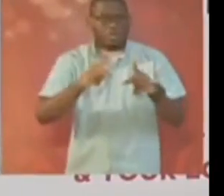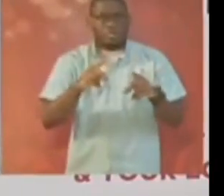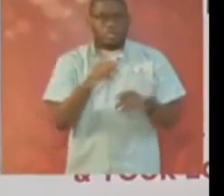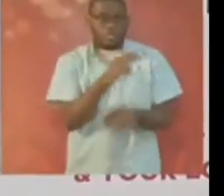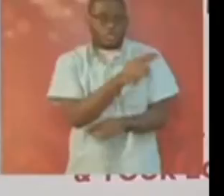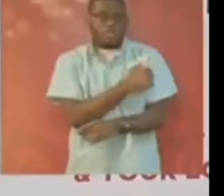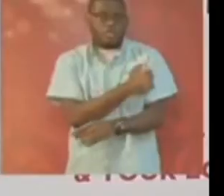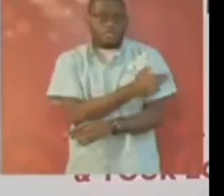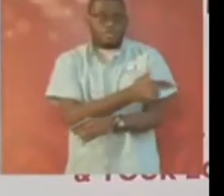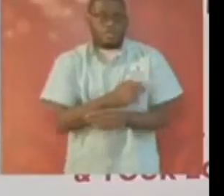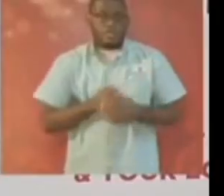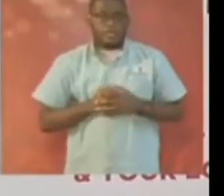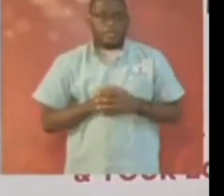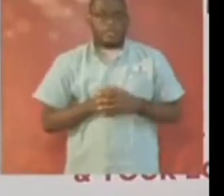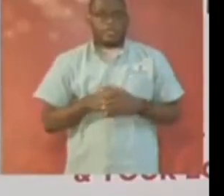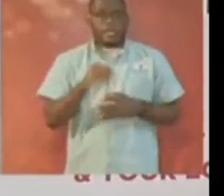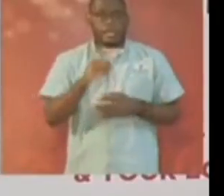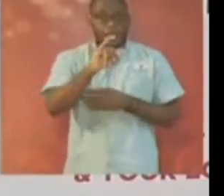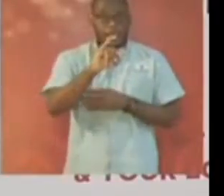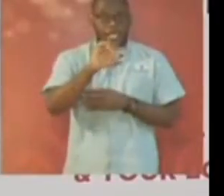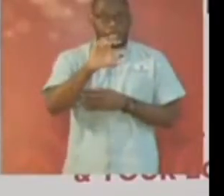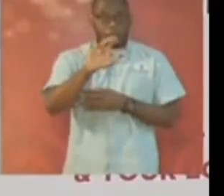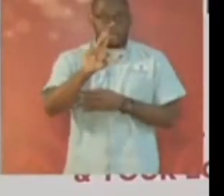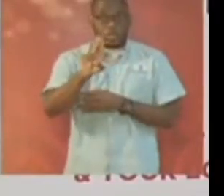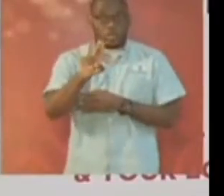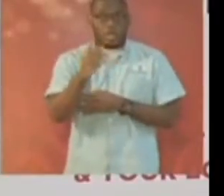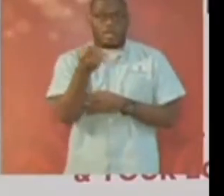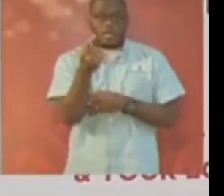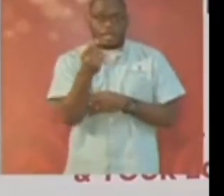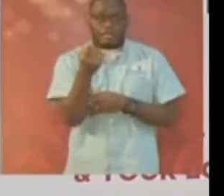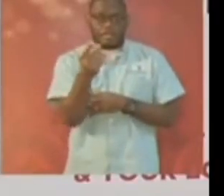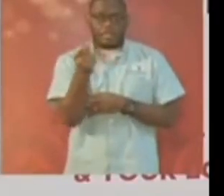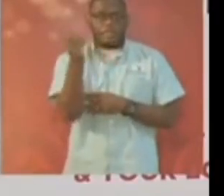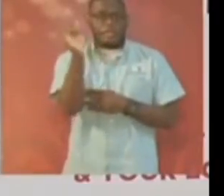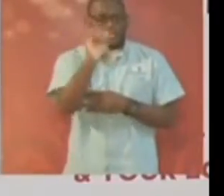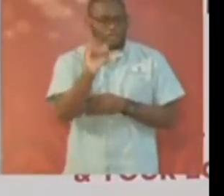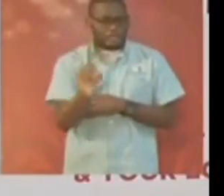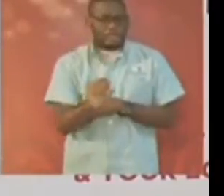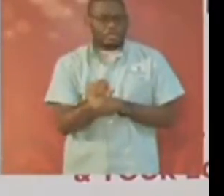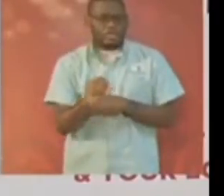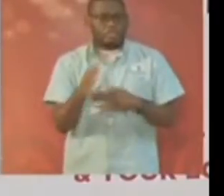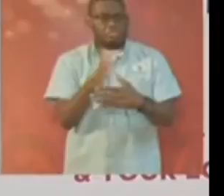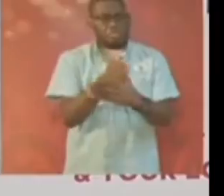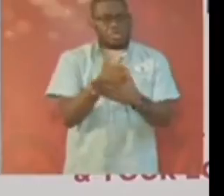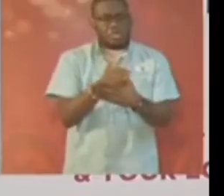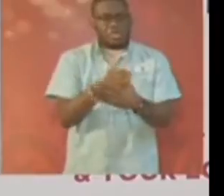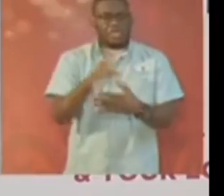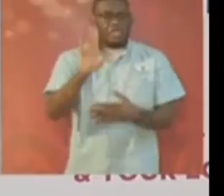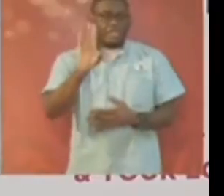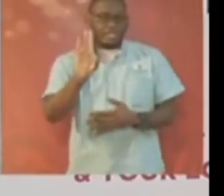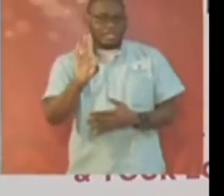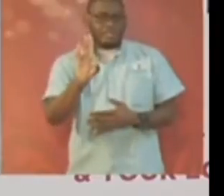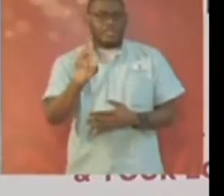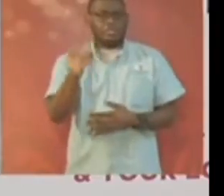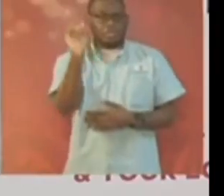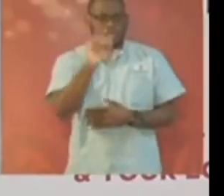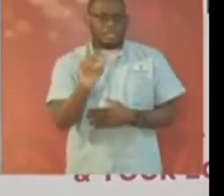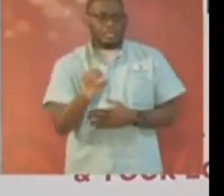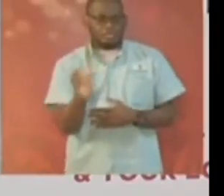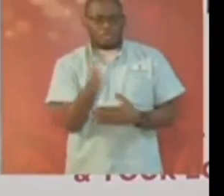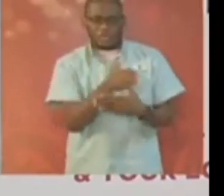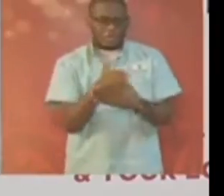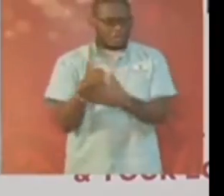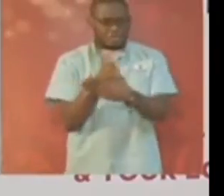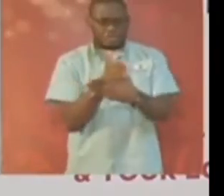ICU occupancy is at 11%, and that is between 8 to 13% on average. Again, we've seen